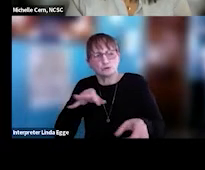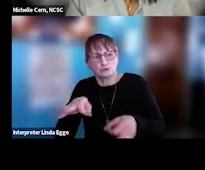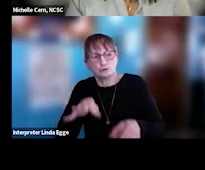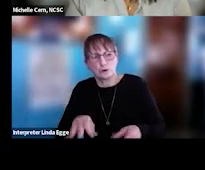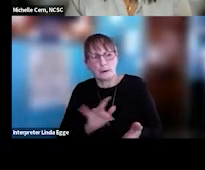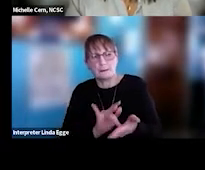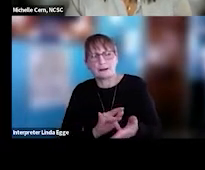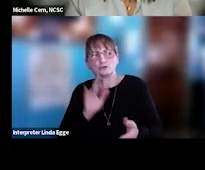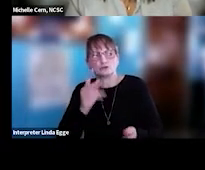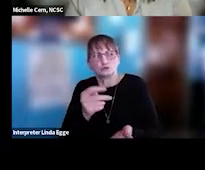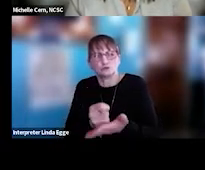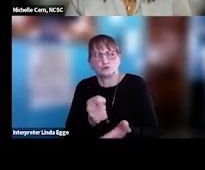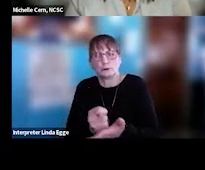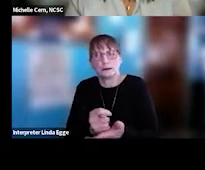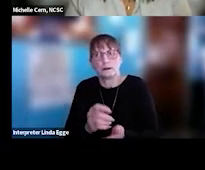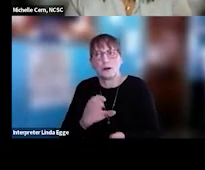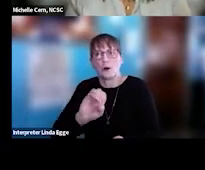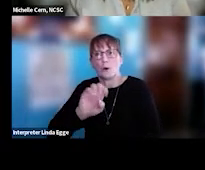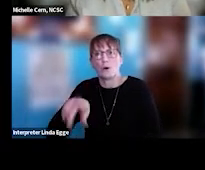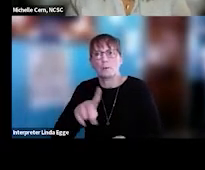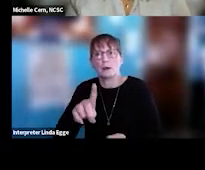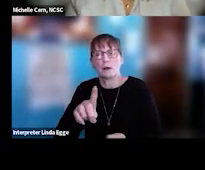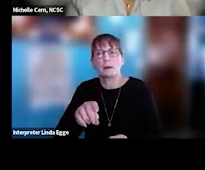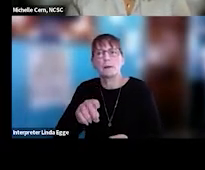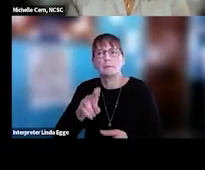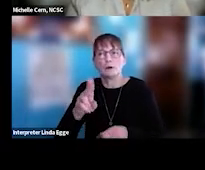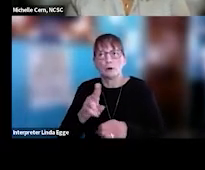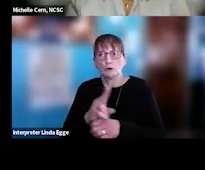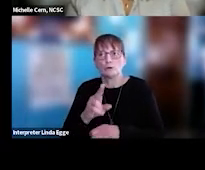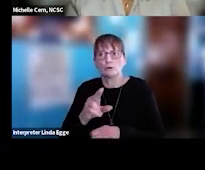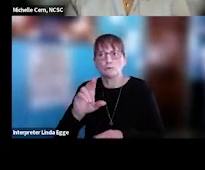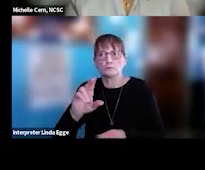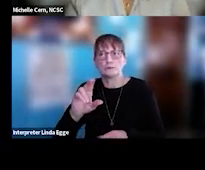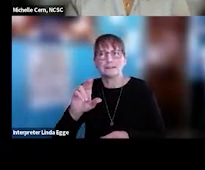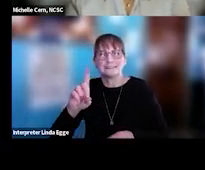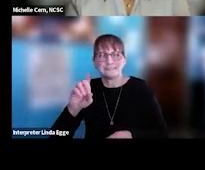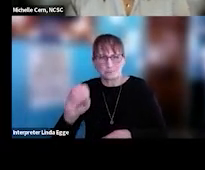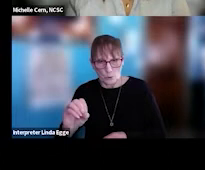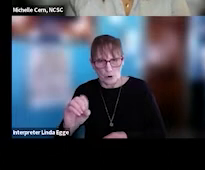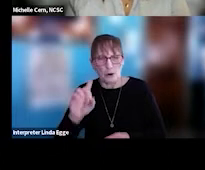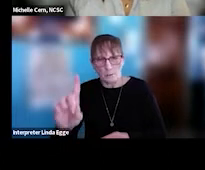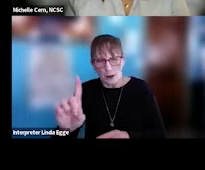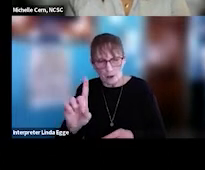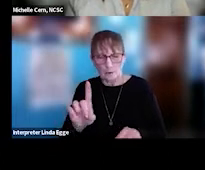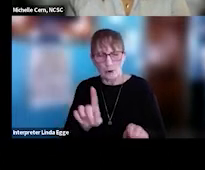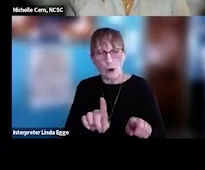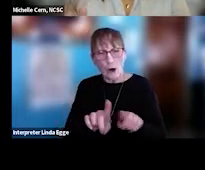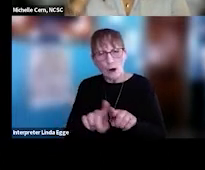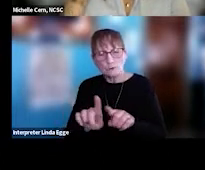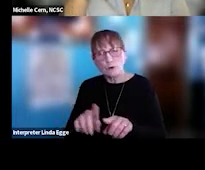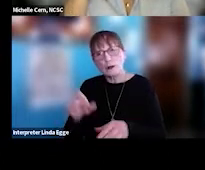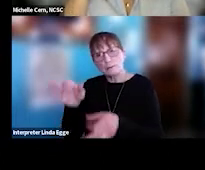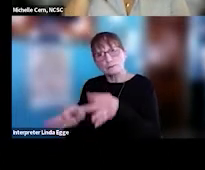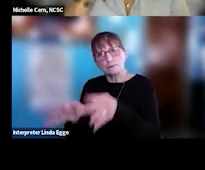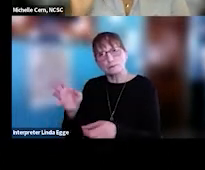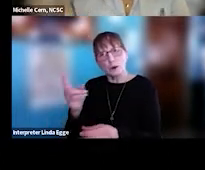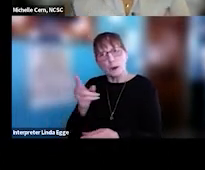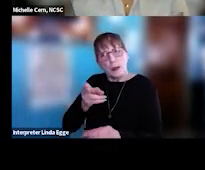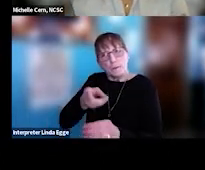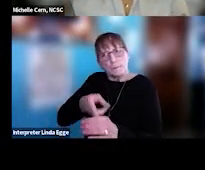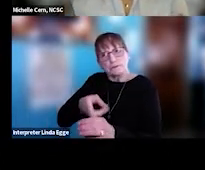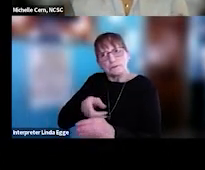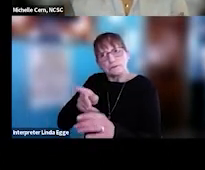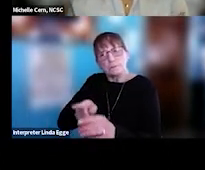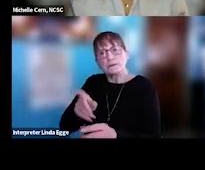to treat opioid use disorder as part of a treatment curriculum, but also help the judicial participants create a